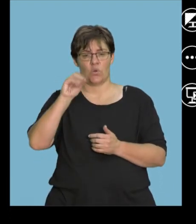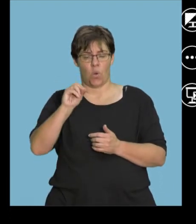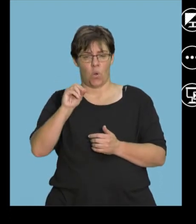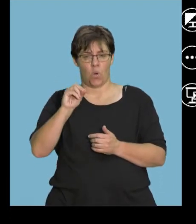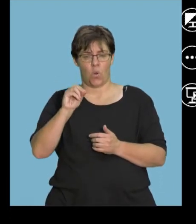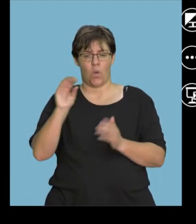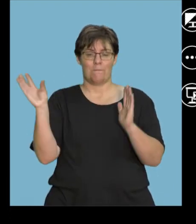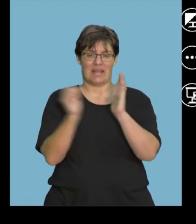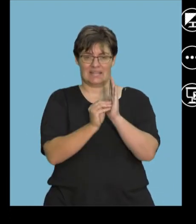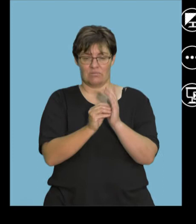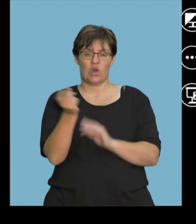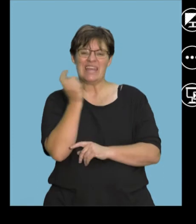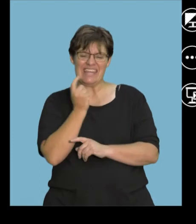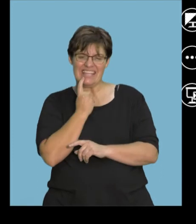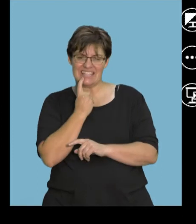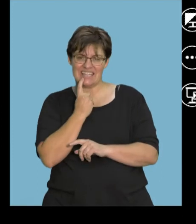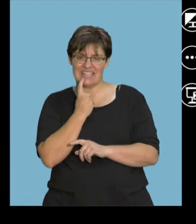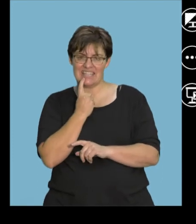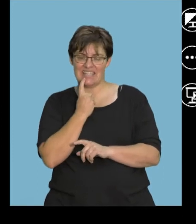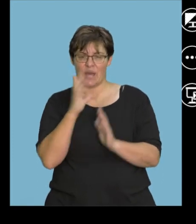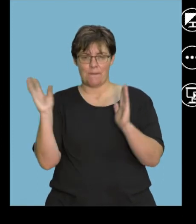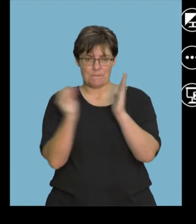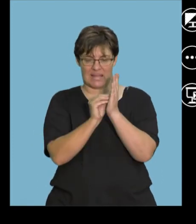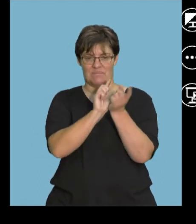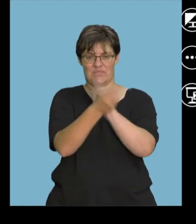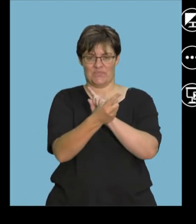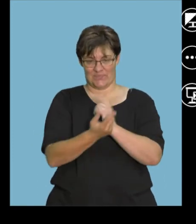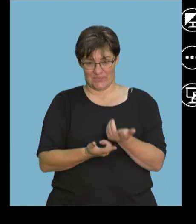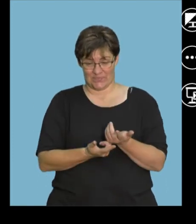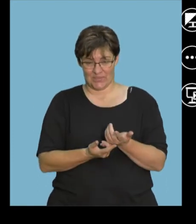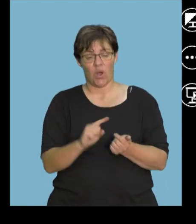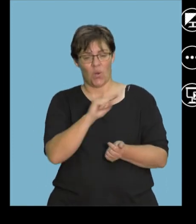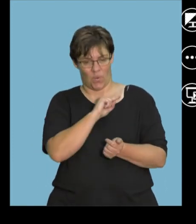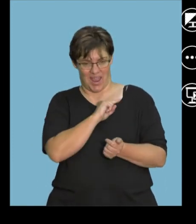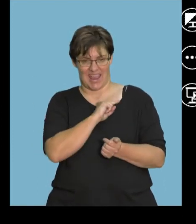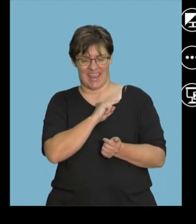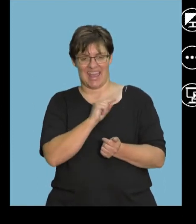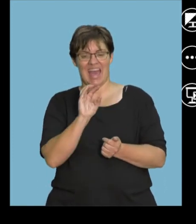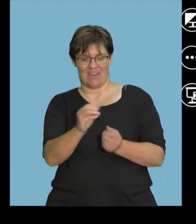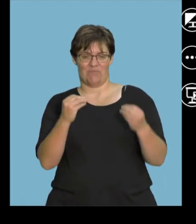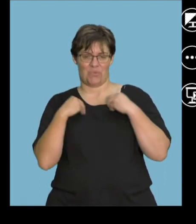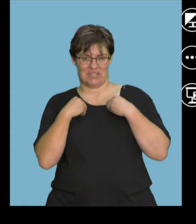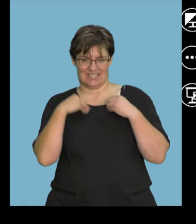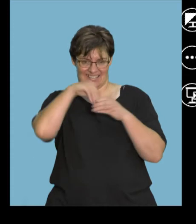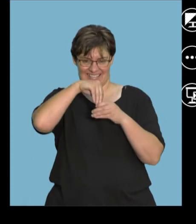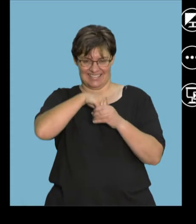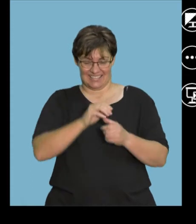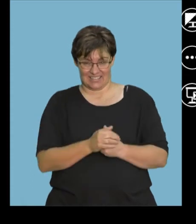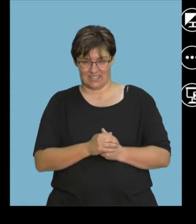is actually a ferromagnetic material. So it's easy for it to be magnetized because of its